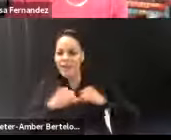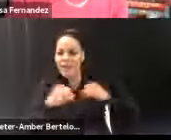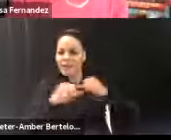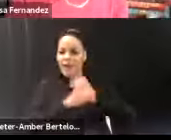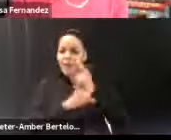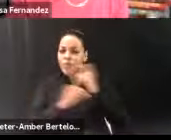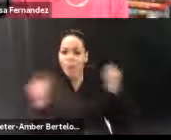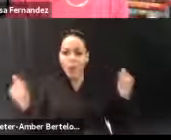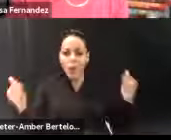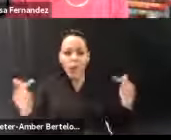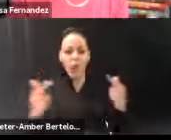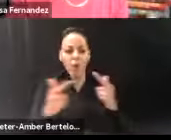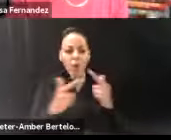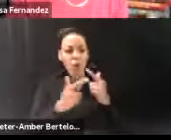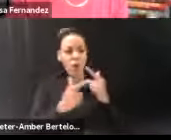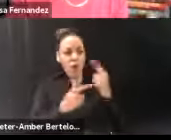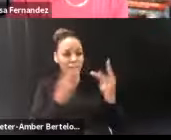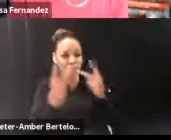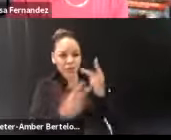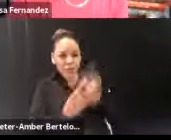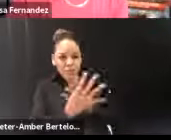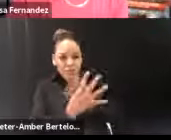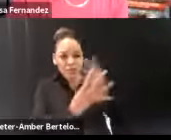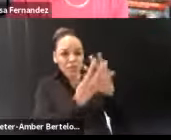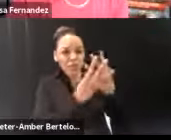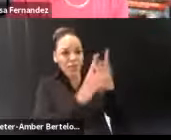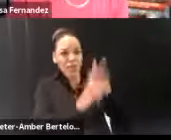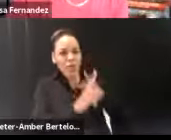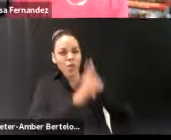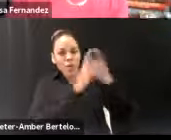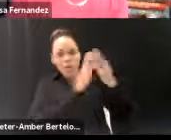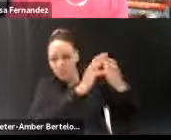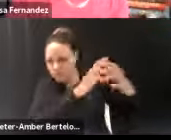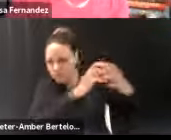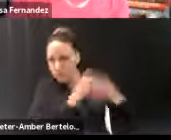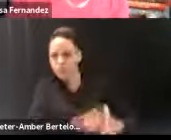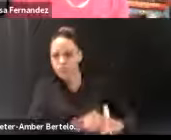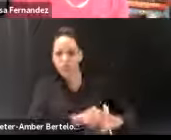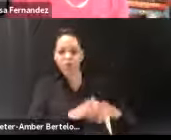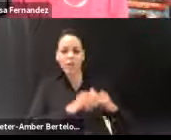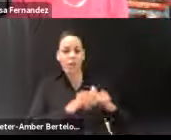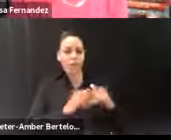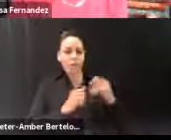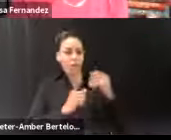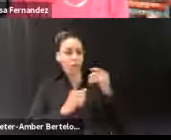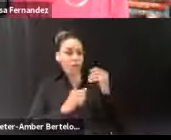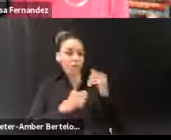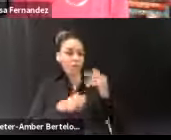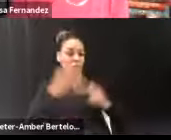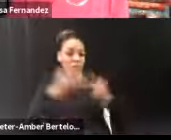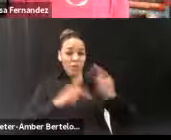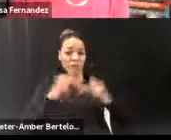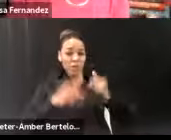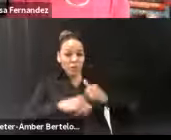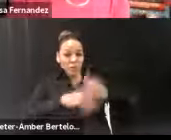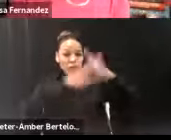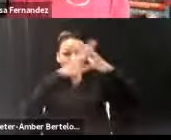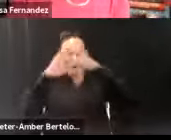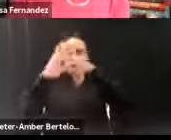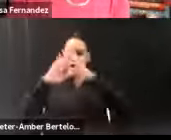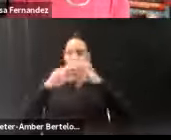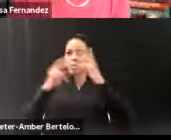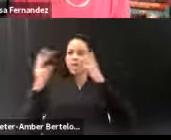abolish barges and prison bars, blocking our sight from the moon and the stars, fighting back and fighting